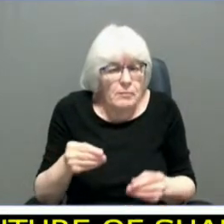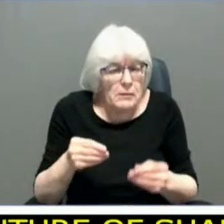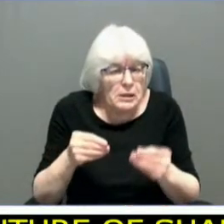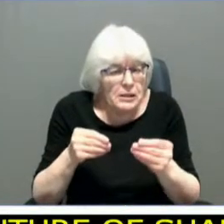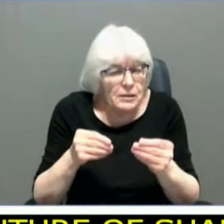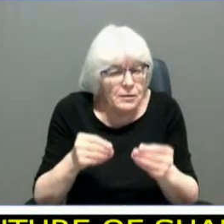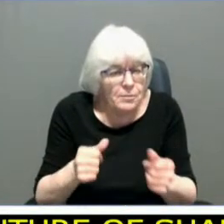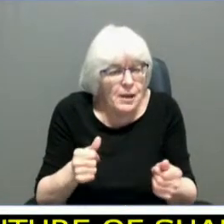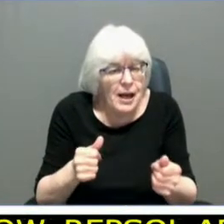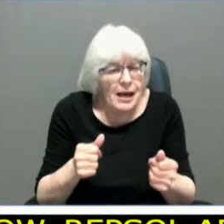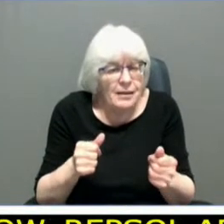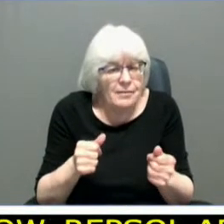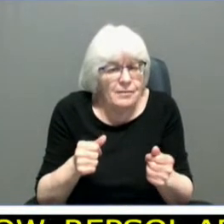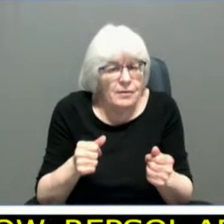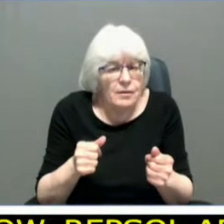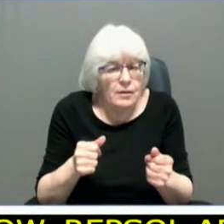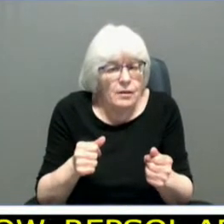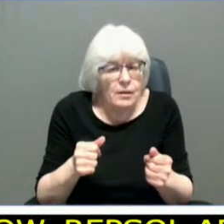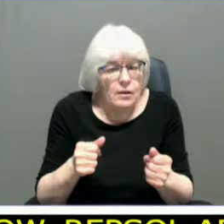LNG export facility.